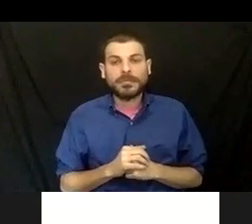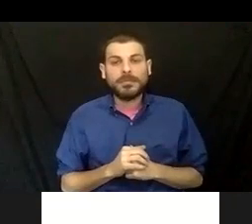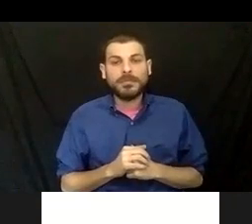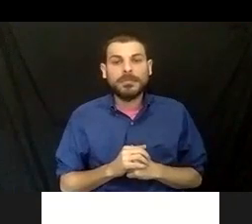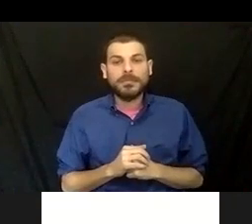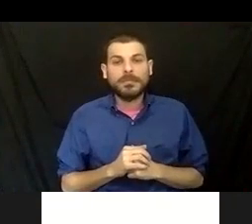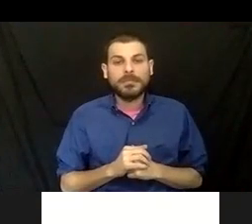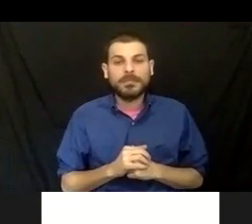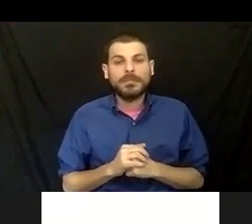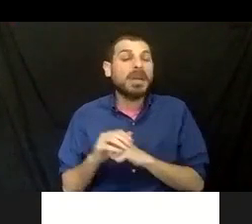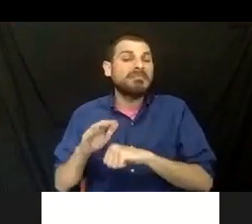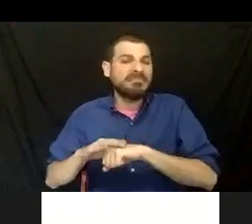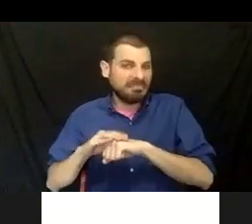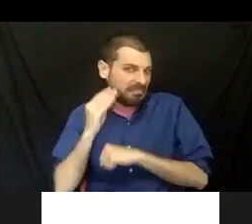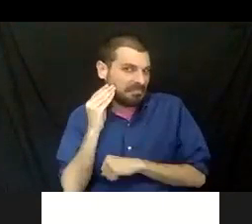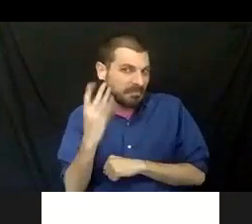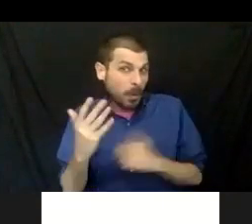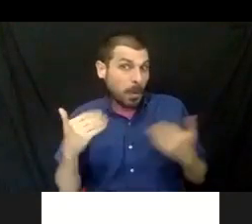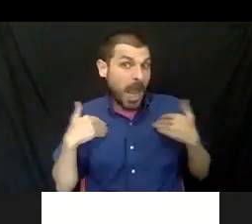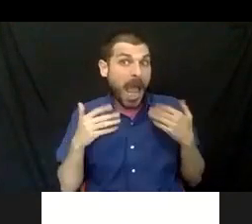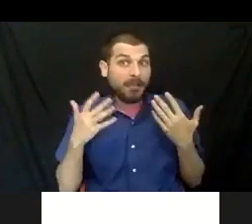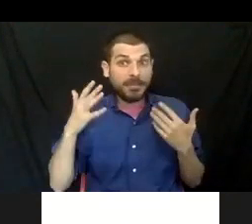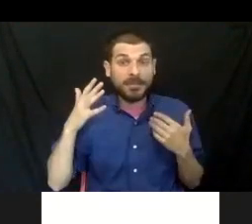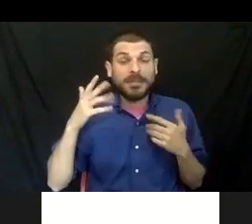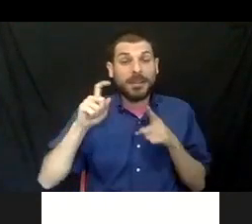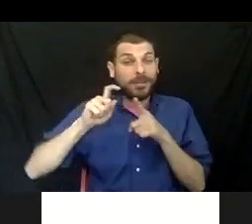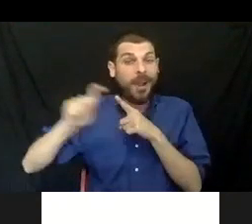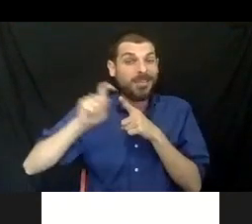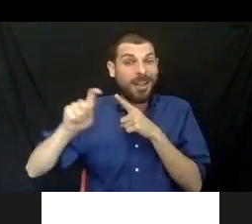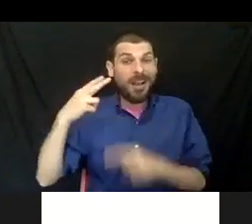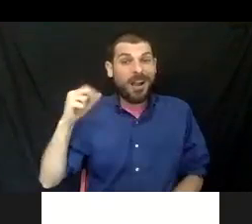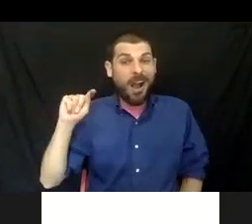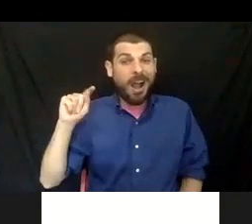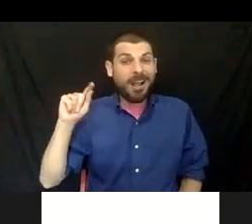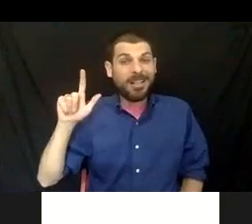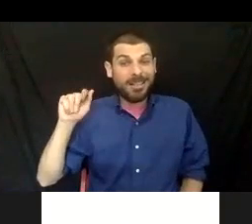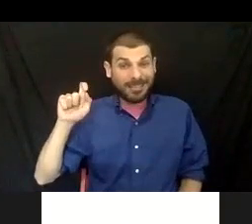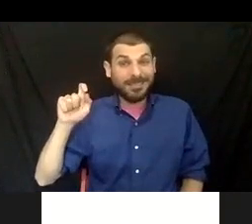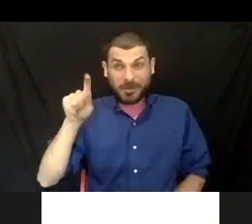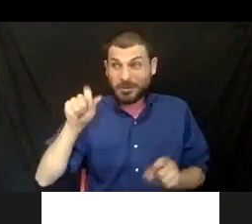we have a public benefits hotline. It's a statewide hotline for legal aid.